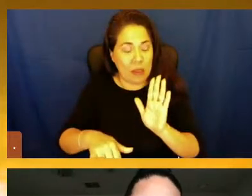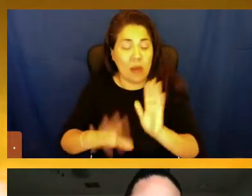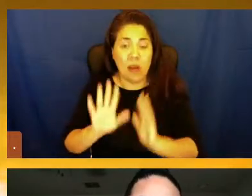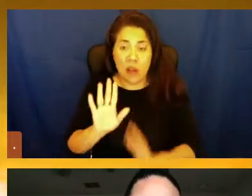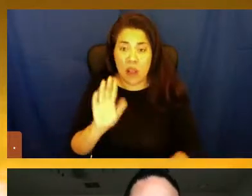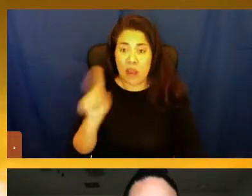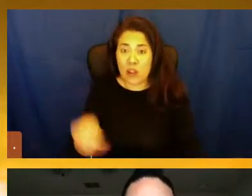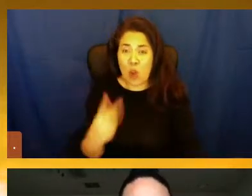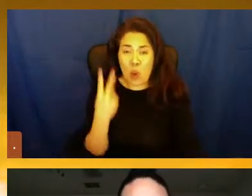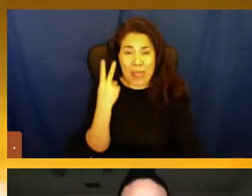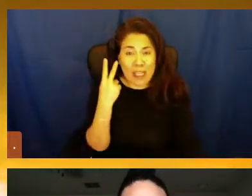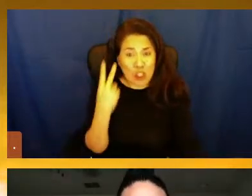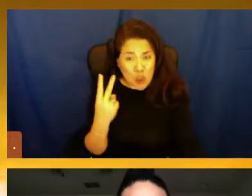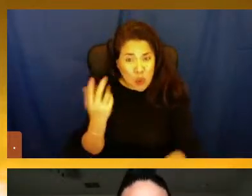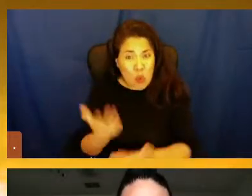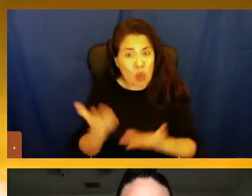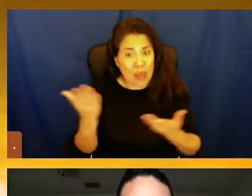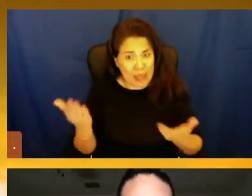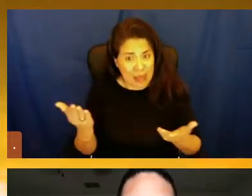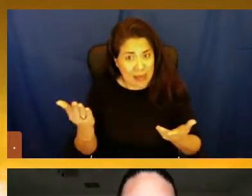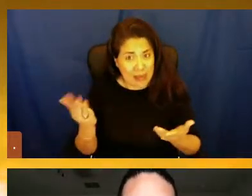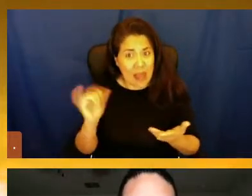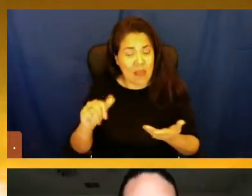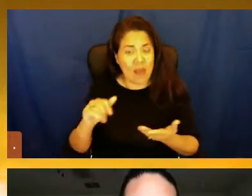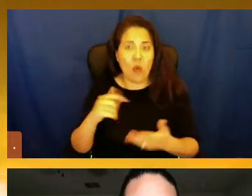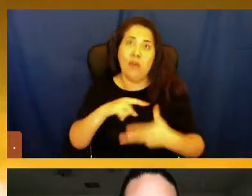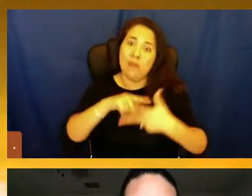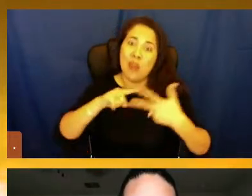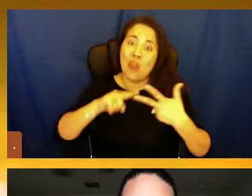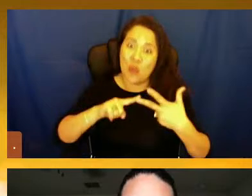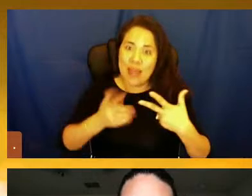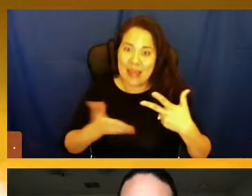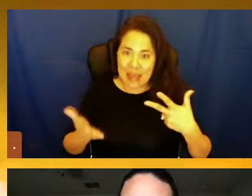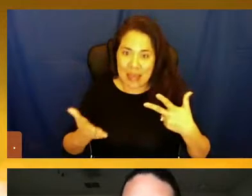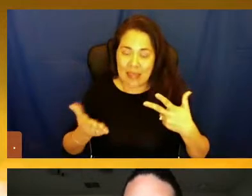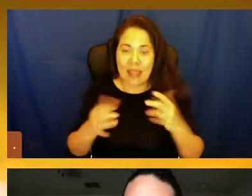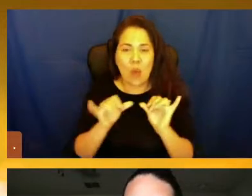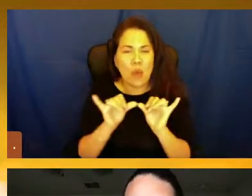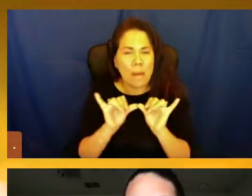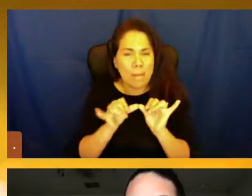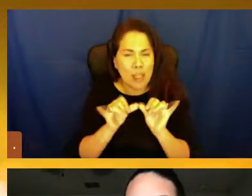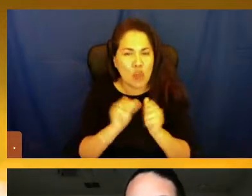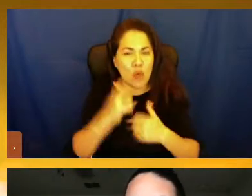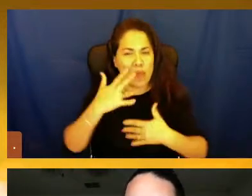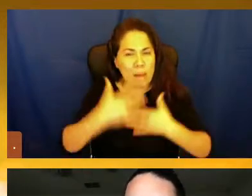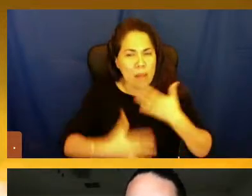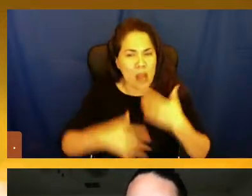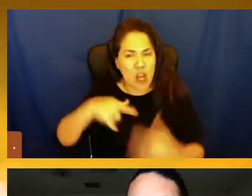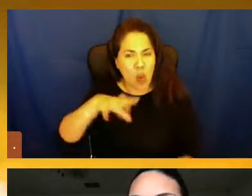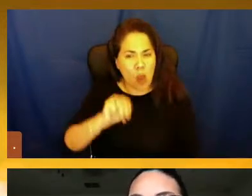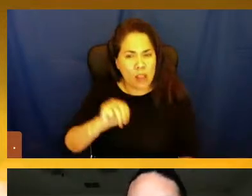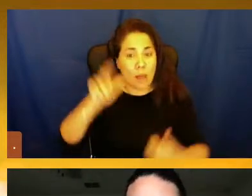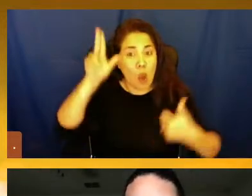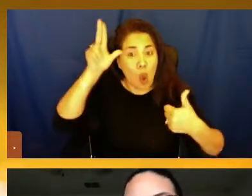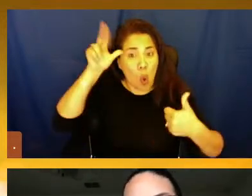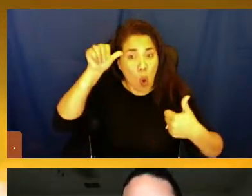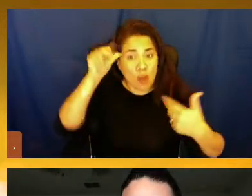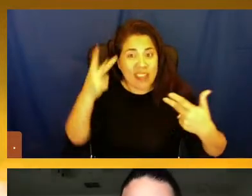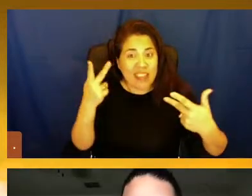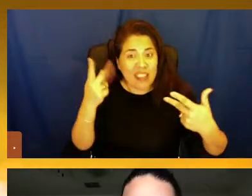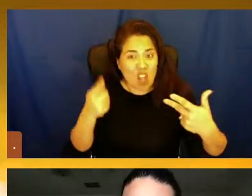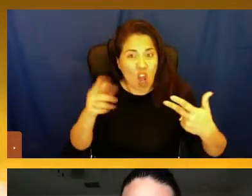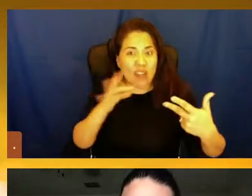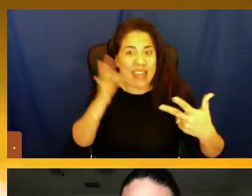only two things that are there are only three things that are measured by blood quantum: horses, dogs, and